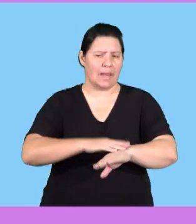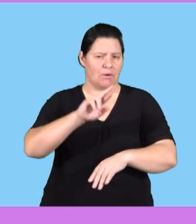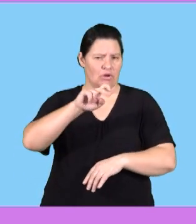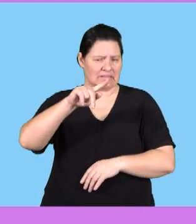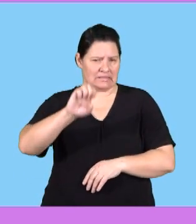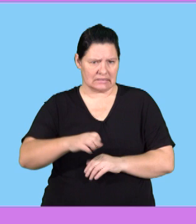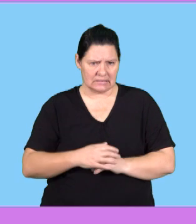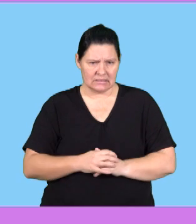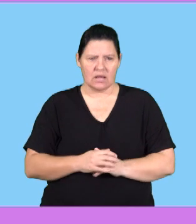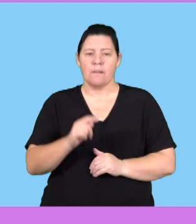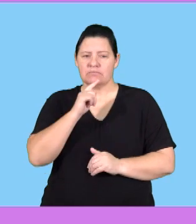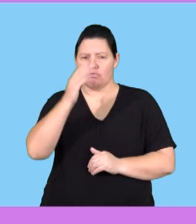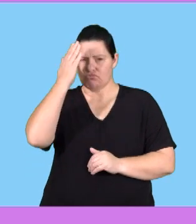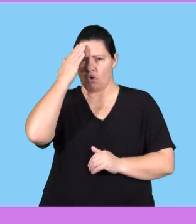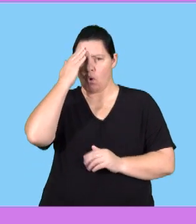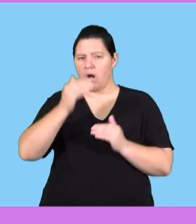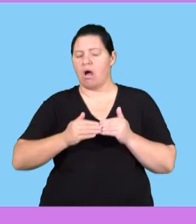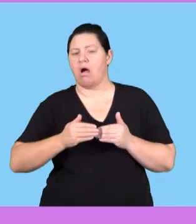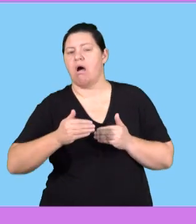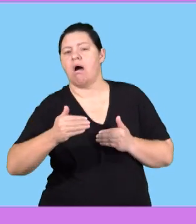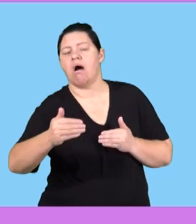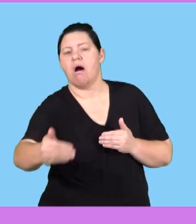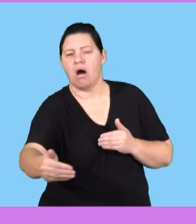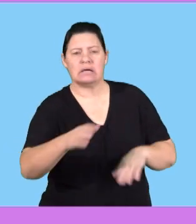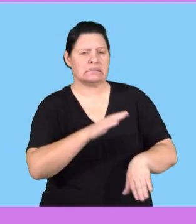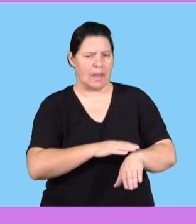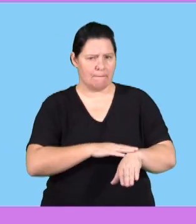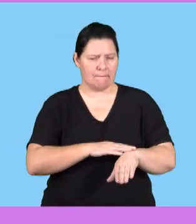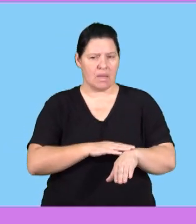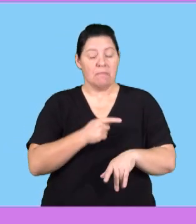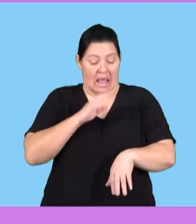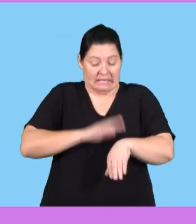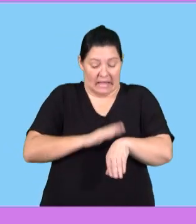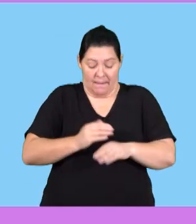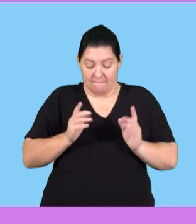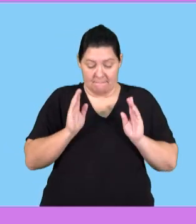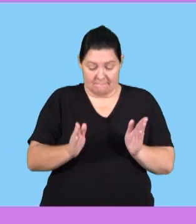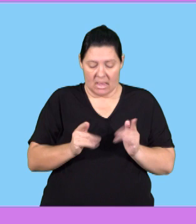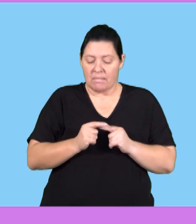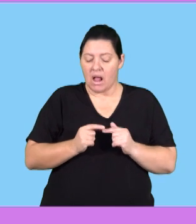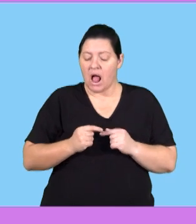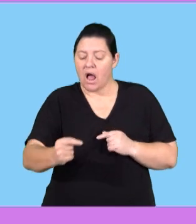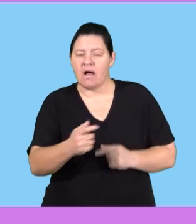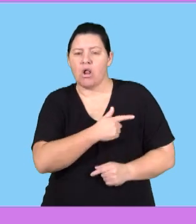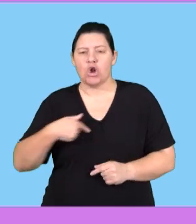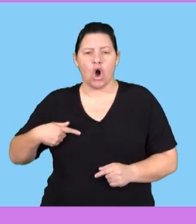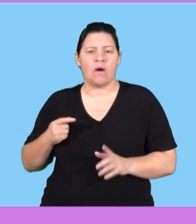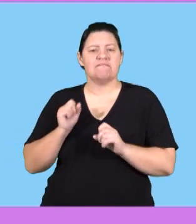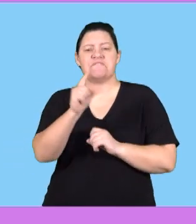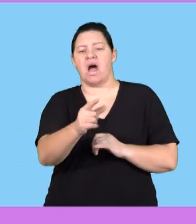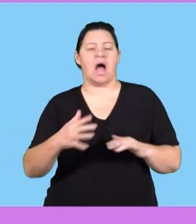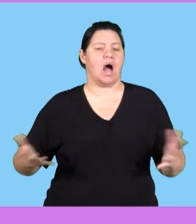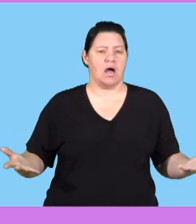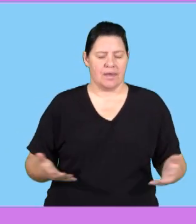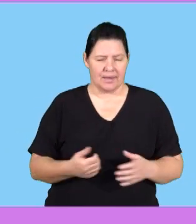duration spent traveling and the distance which was covered. So, for us to